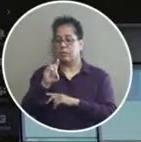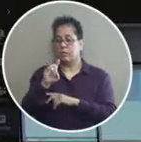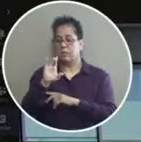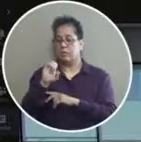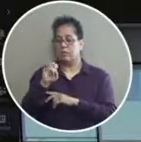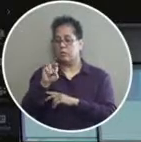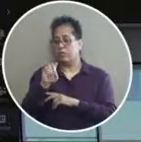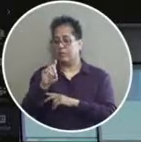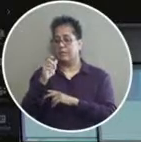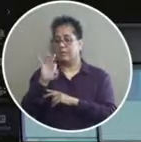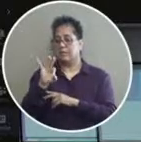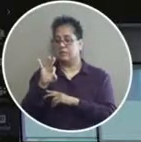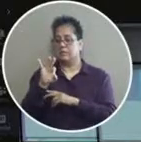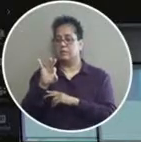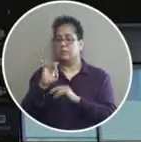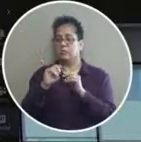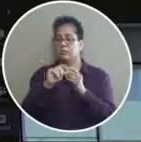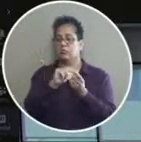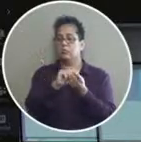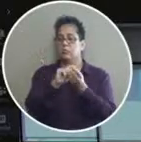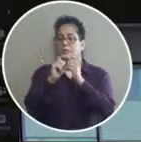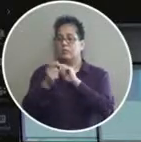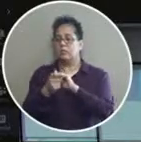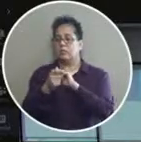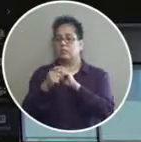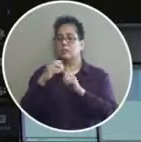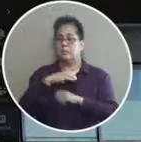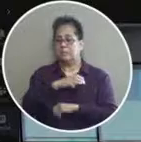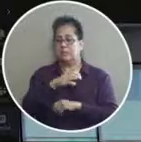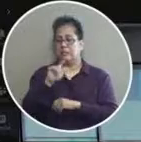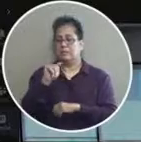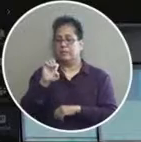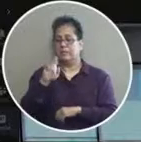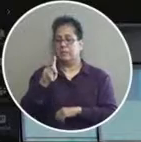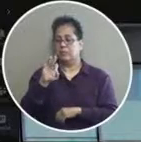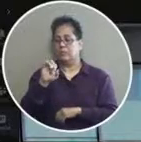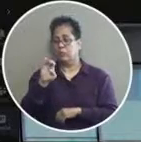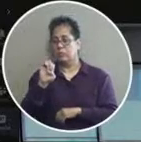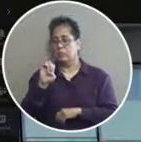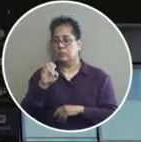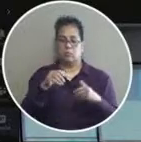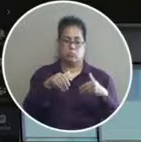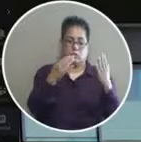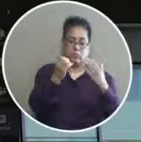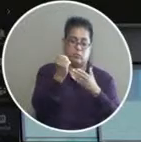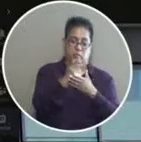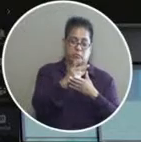COVID-19 Community Transition Task Force. Motion to approve.